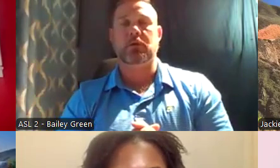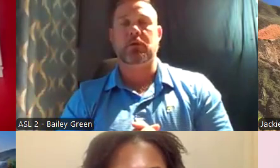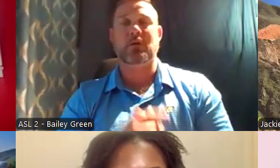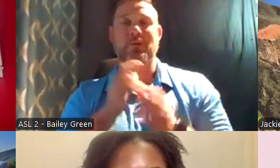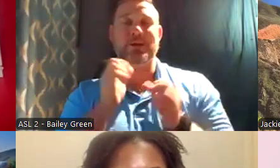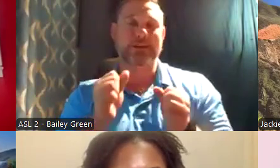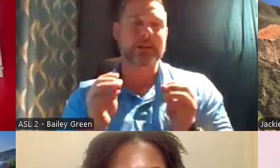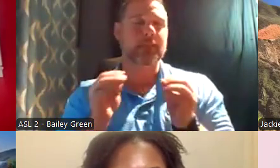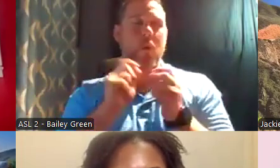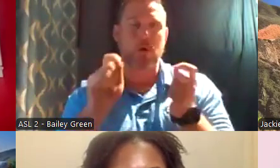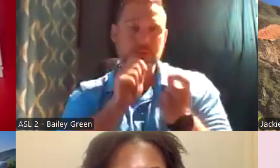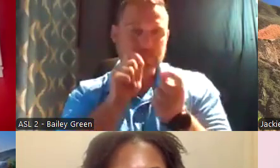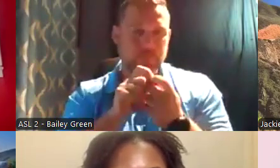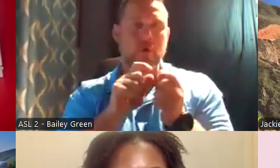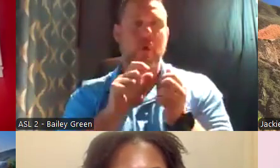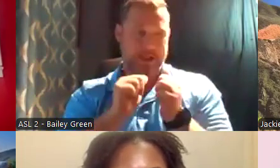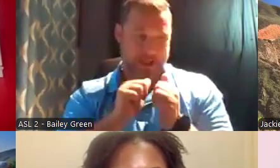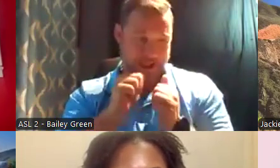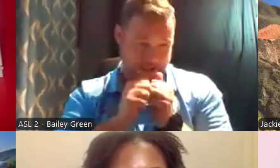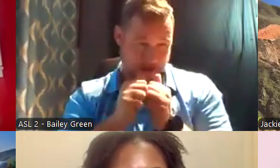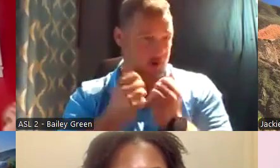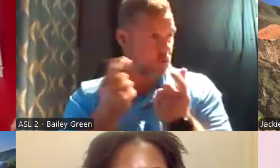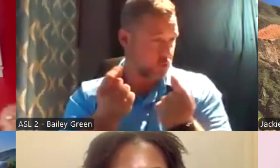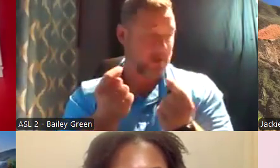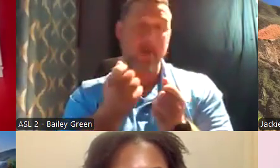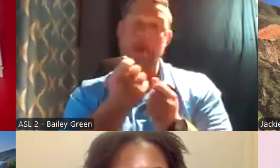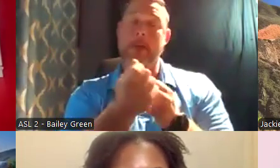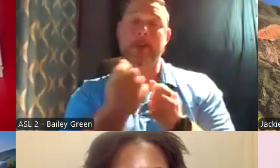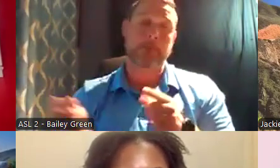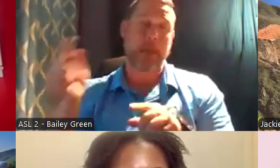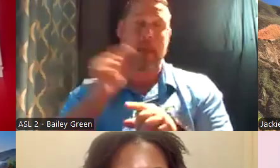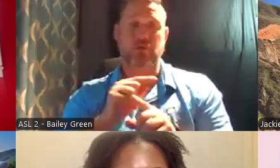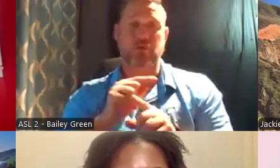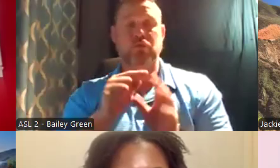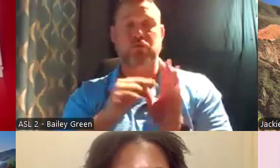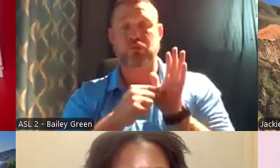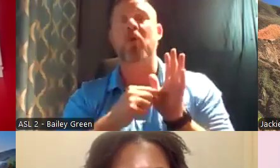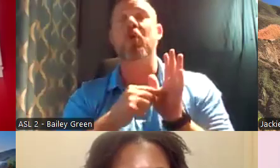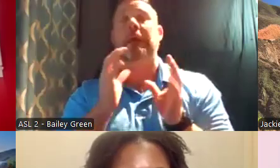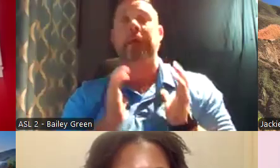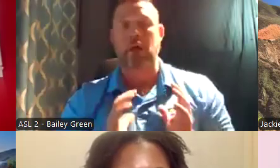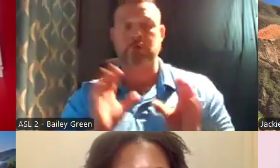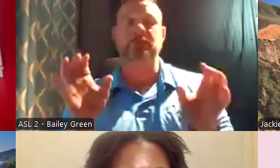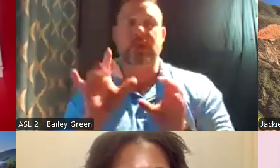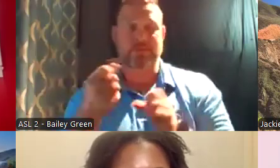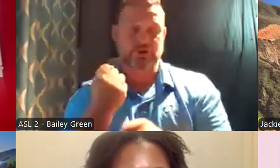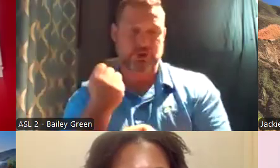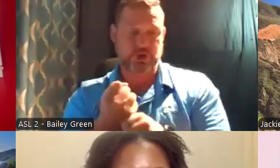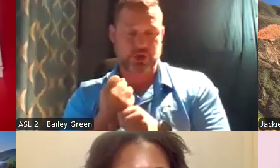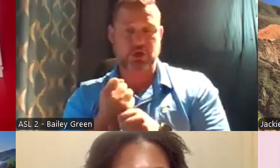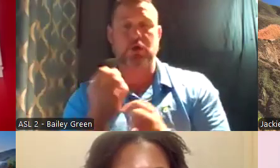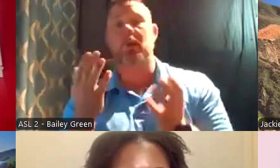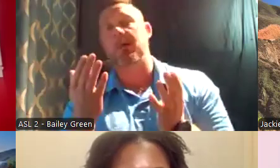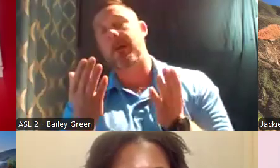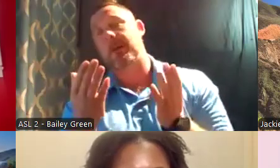more explicit in how that's being done, I think going back to the reflections from what the council has done this year, and maybe we